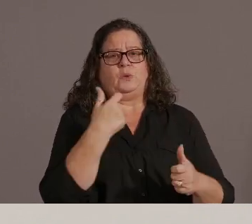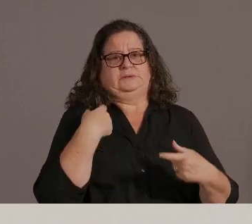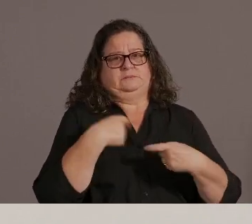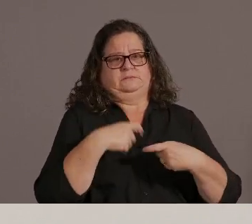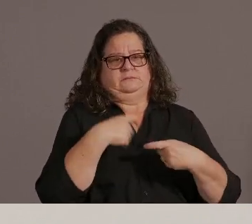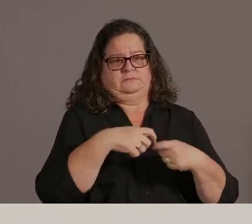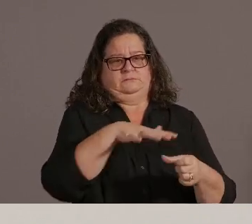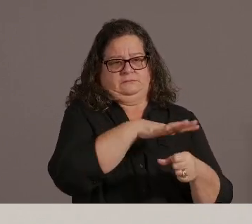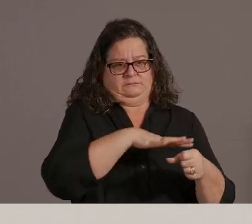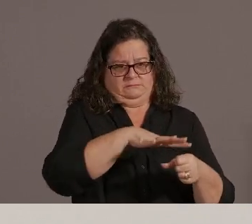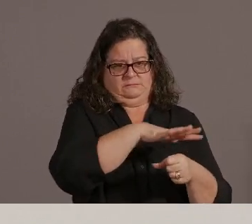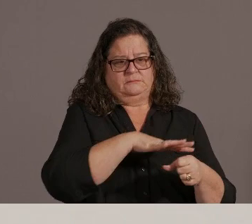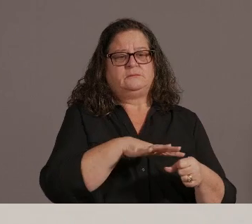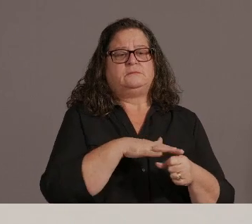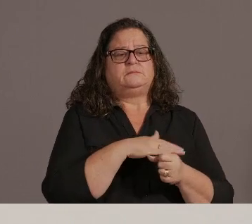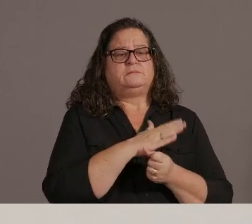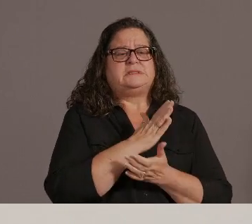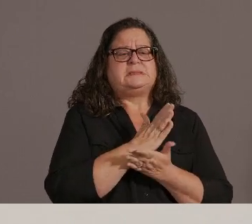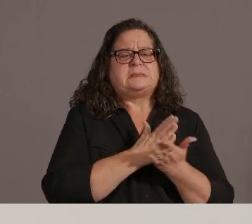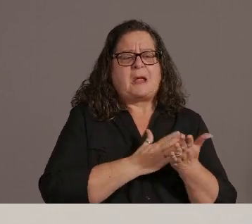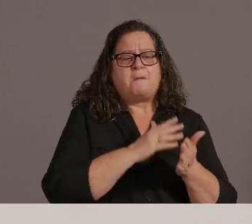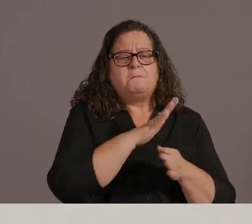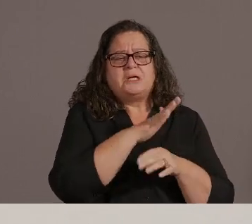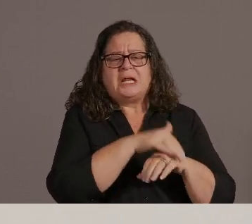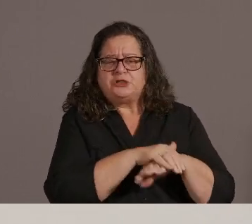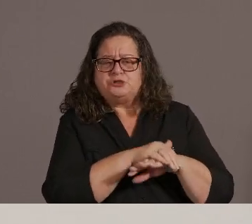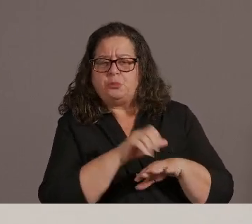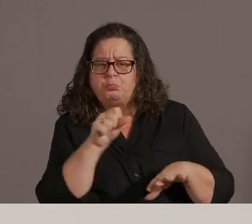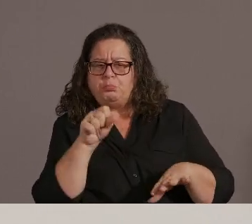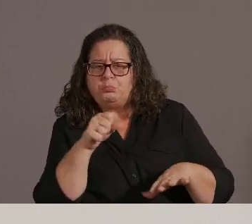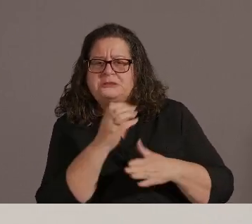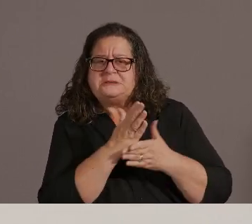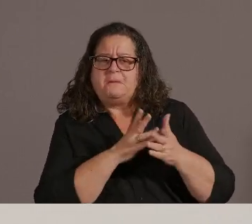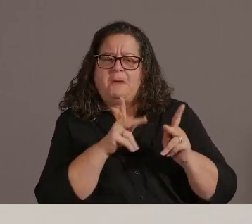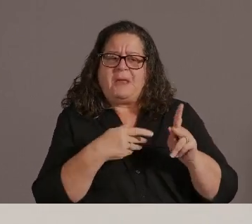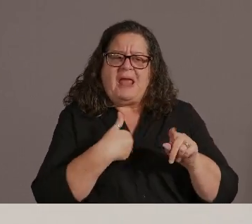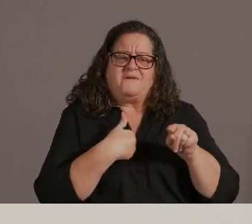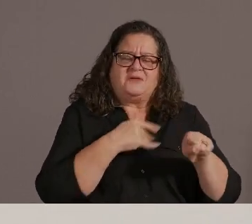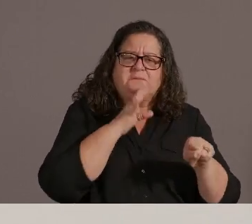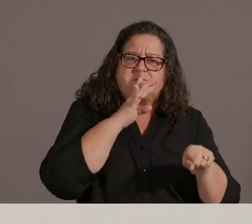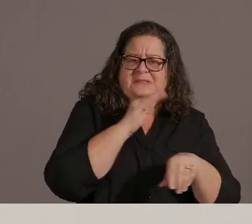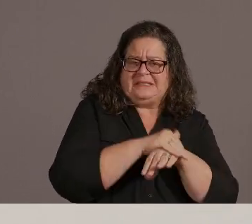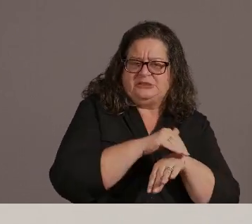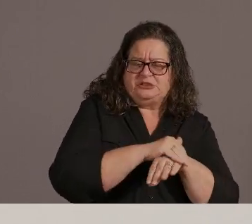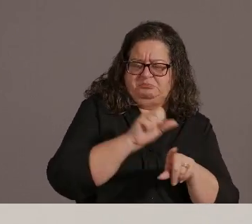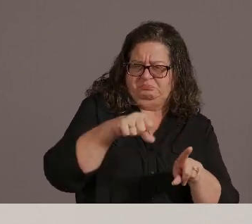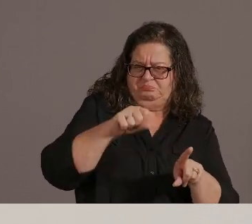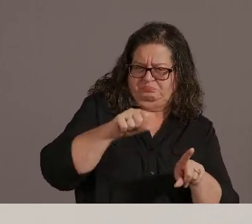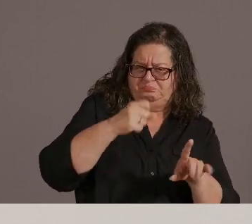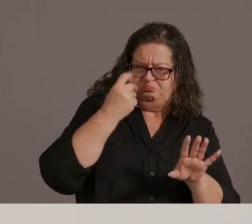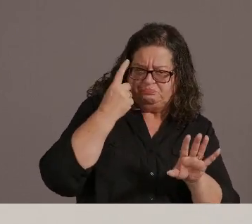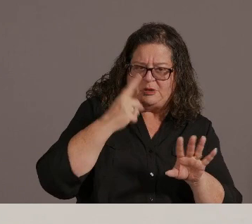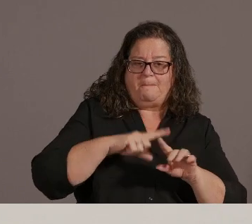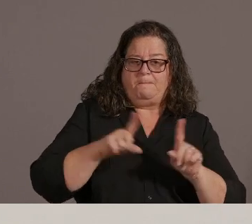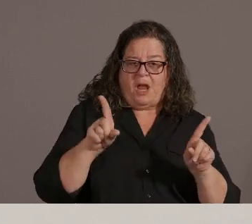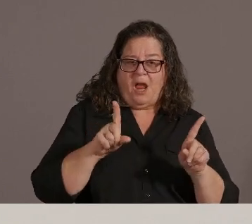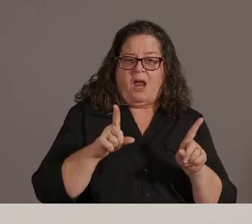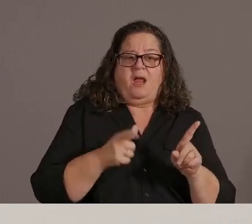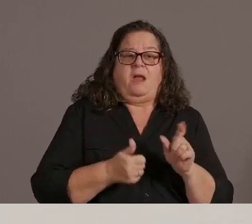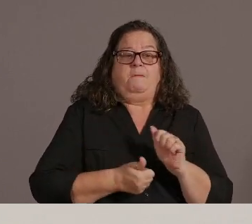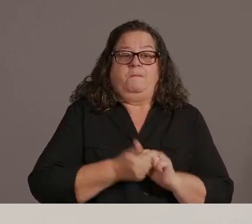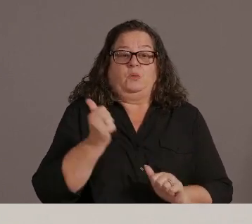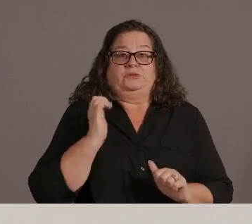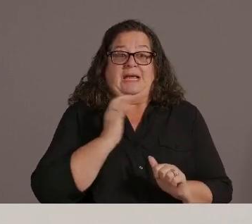things in English because we do understand that there's a part of the population that is English speaking, but we try to meet